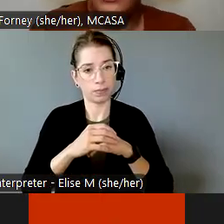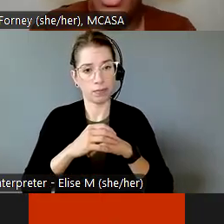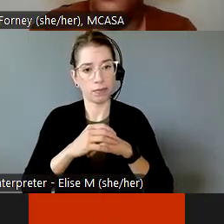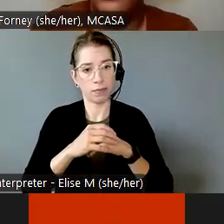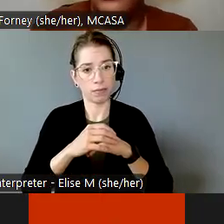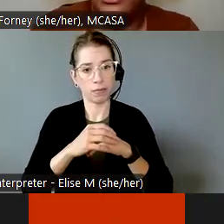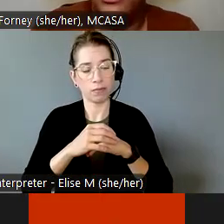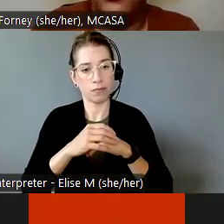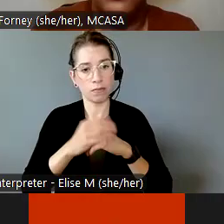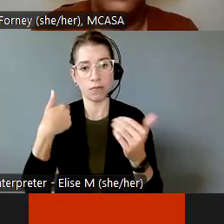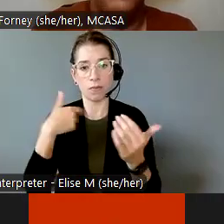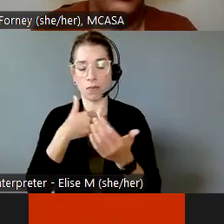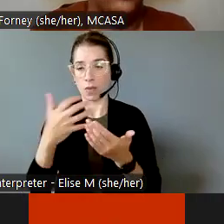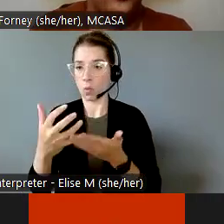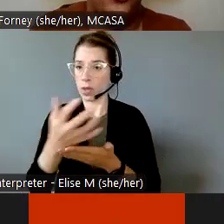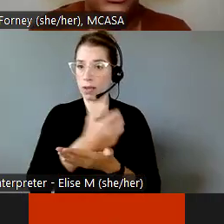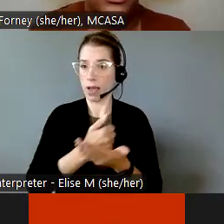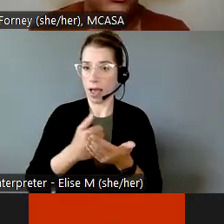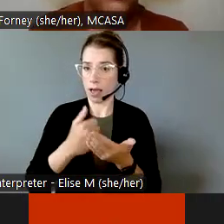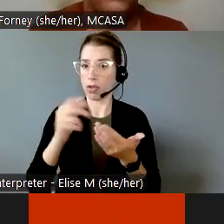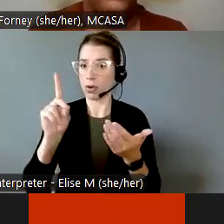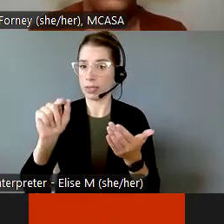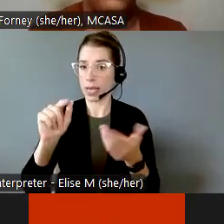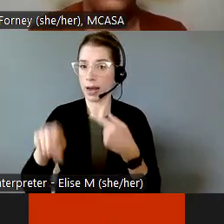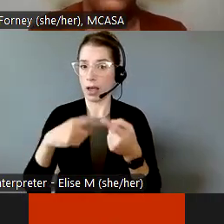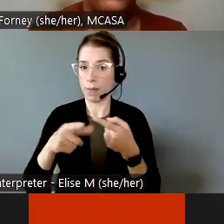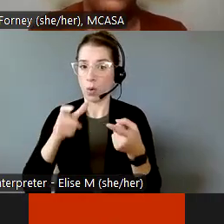Are we gathering the data about who we serve?